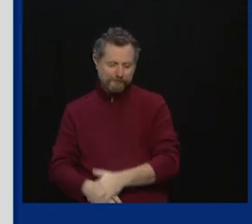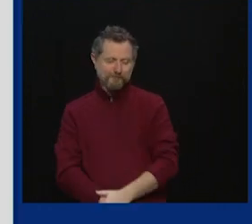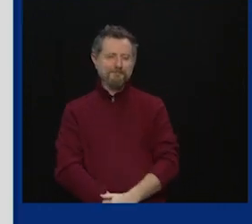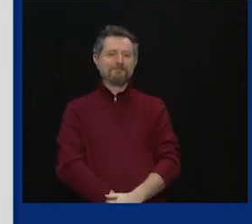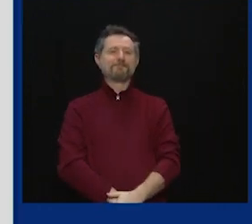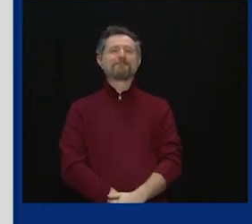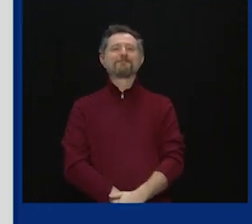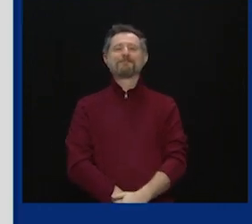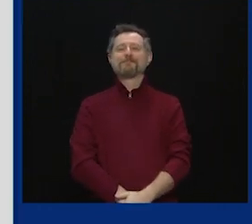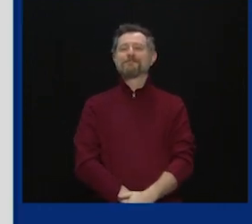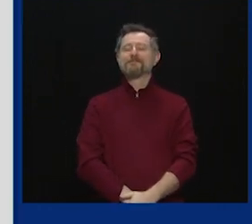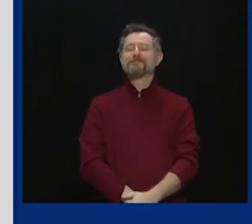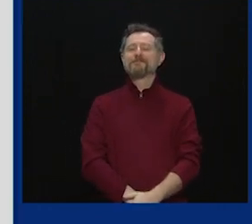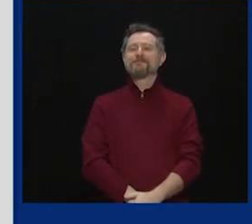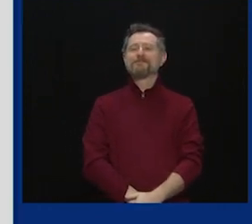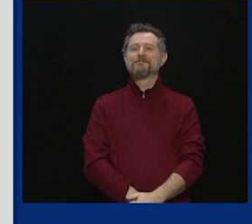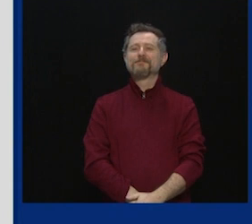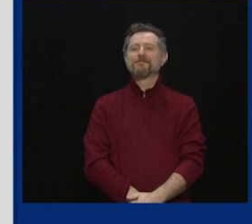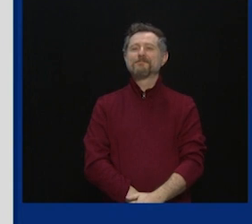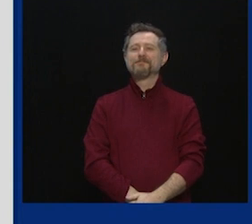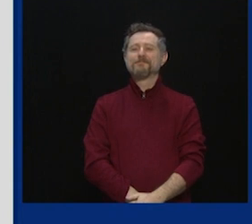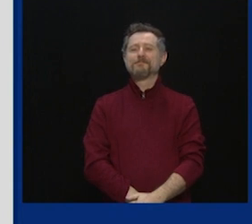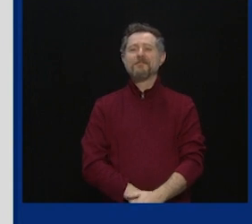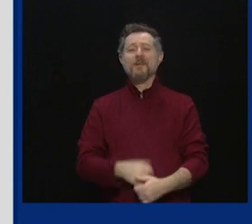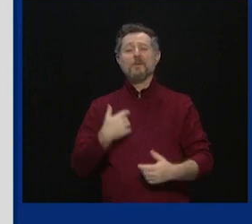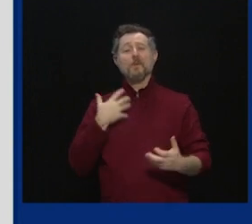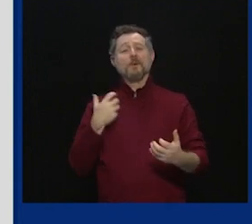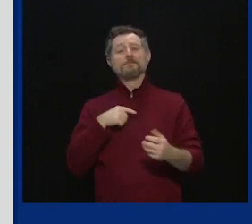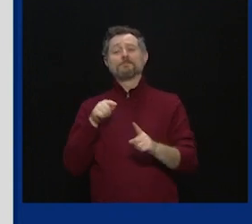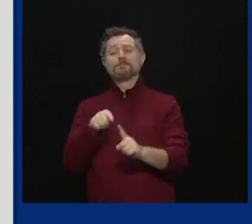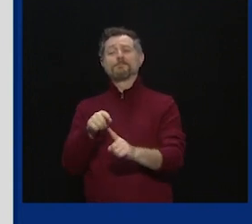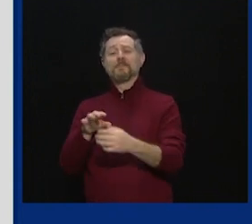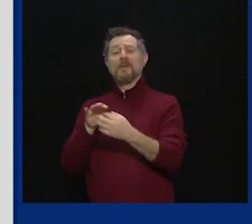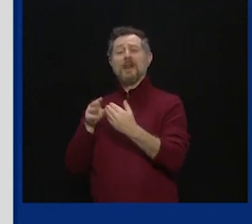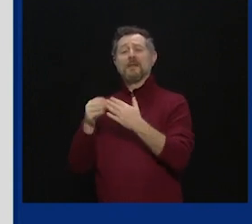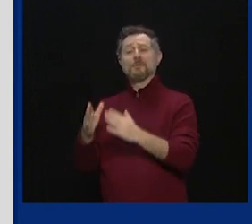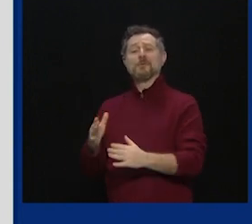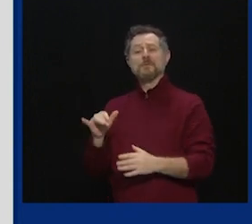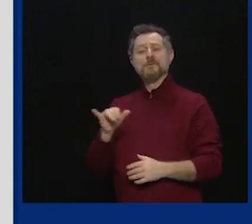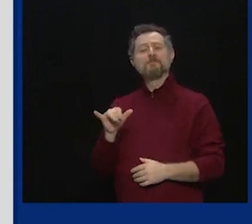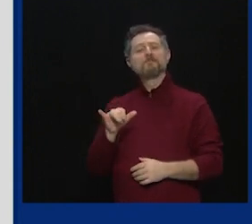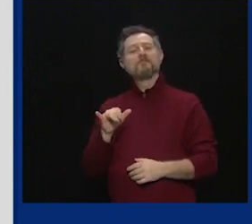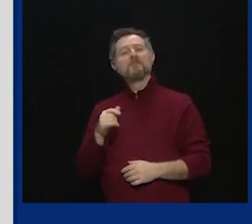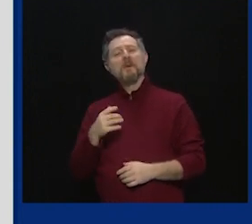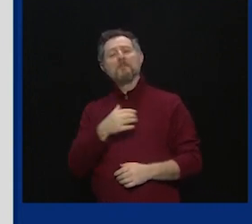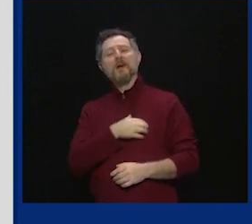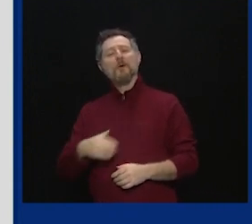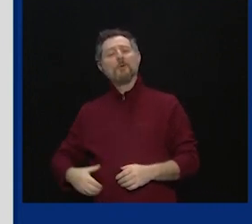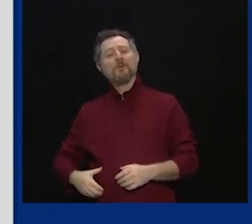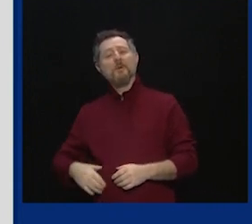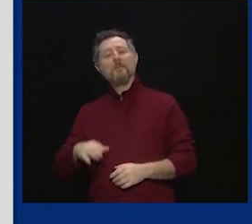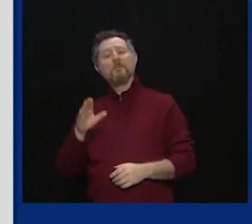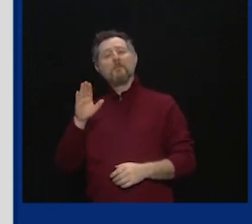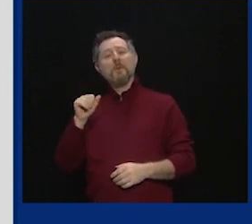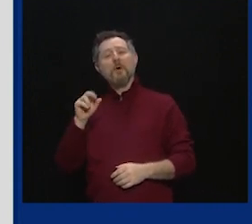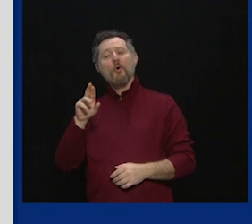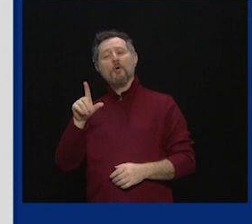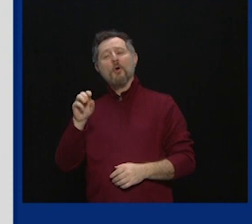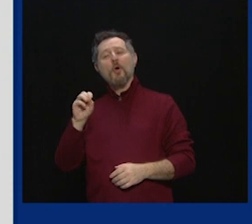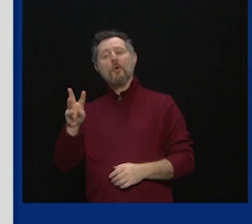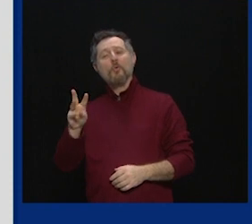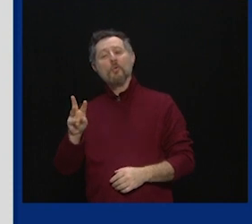Governor. With respect to leaders like Mayor Billy Barlow, we've done a quick survey, it's not